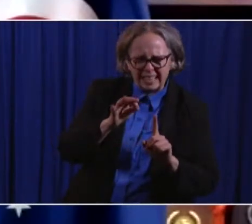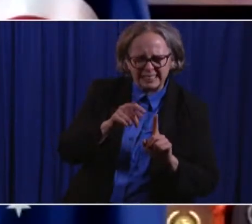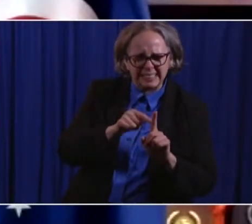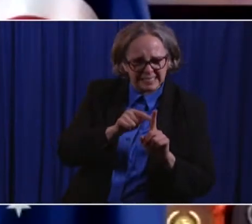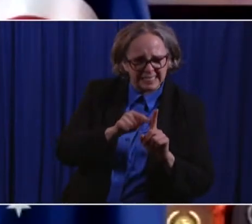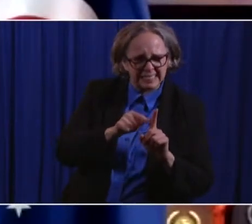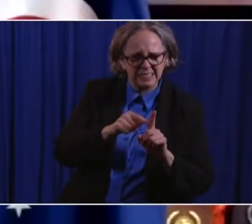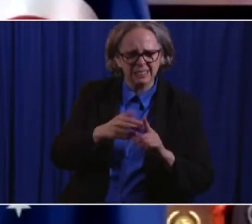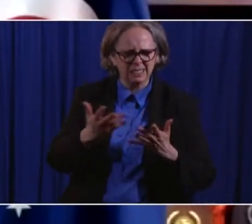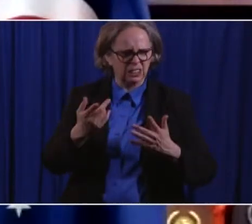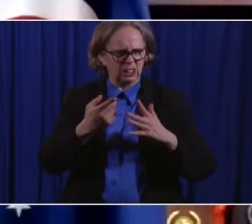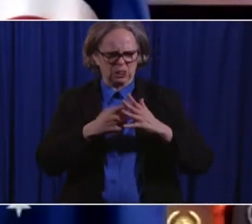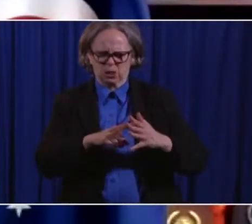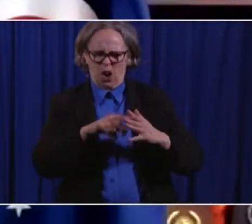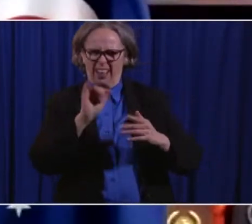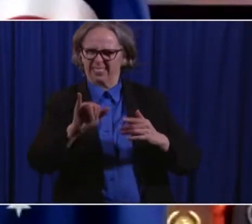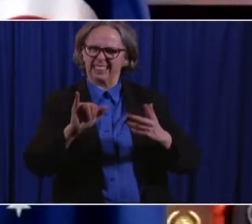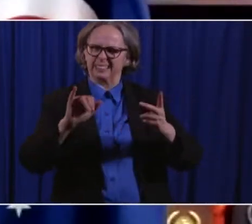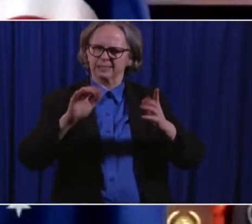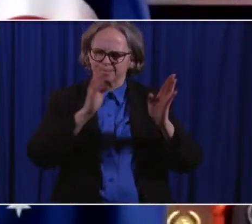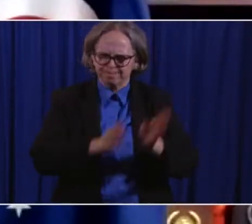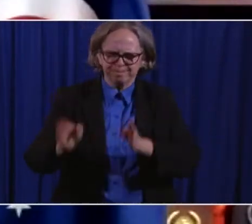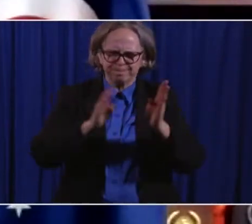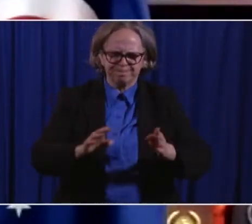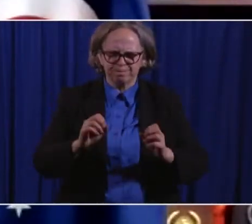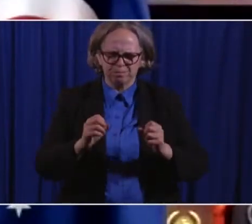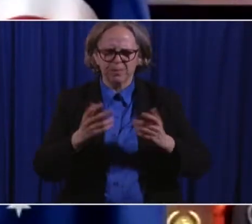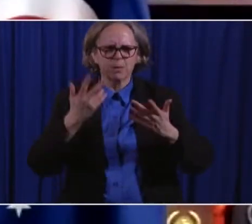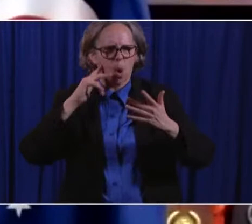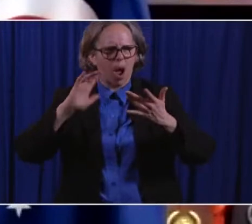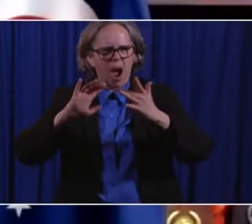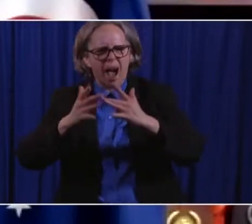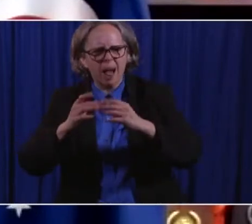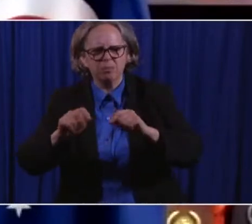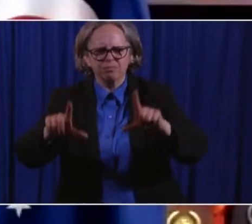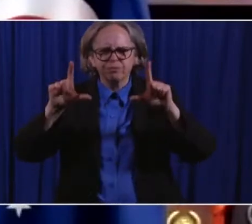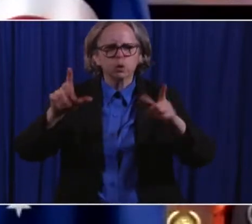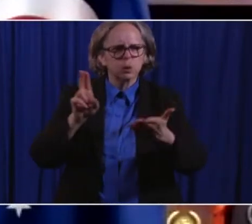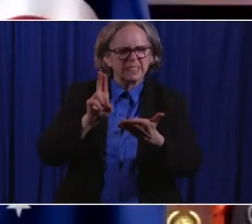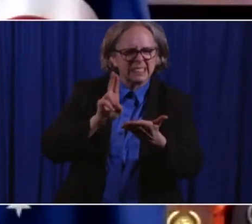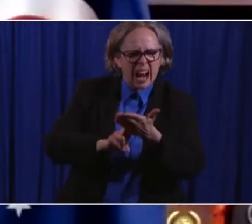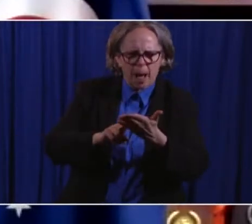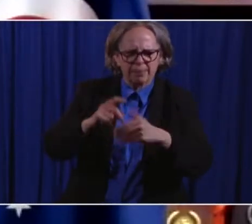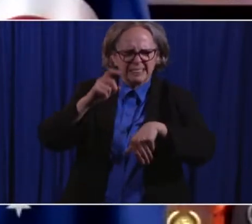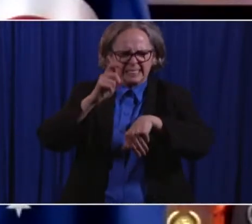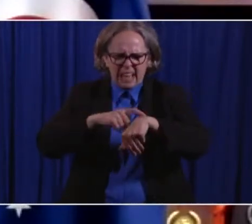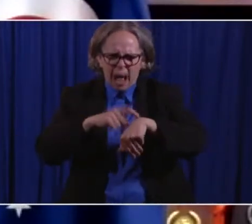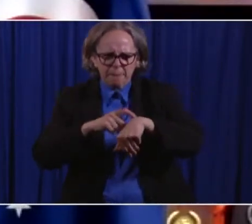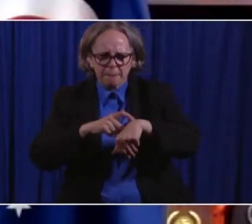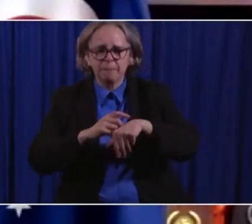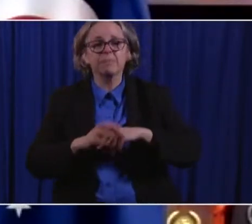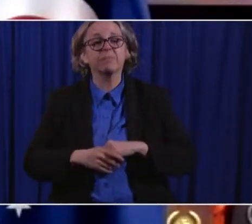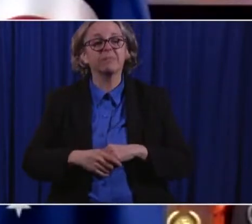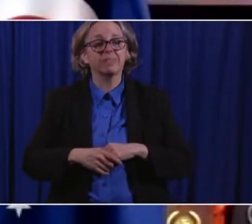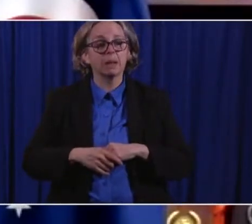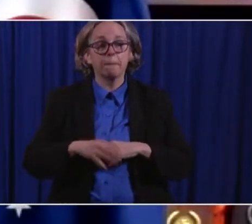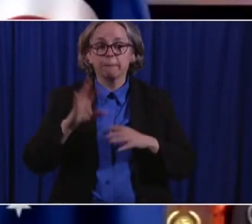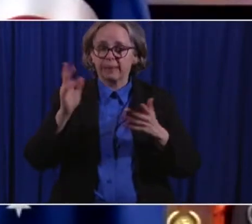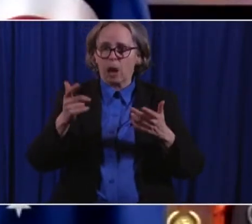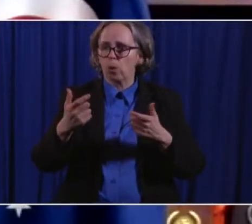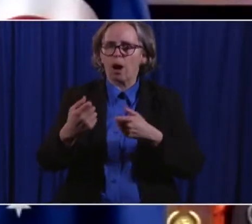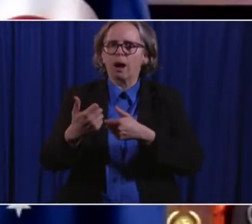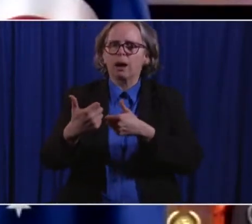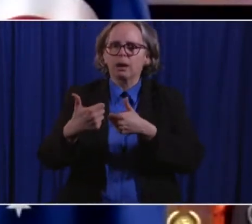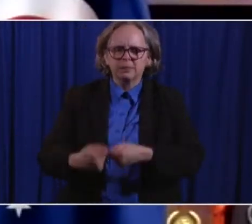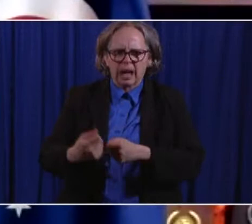go on, enroll online, reserve your space. They would text you a code, and then you would reserve